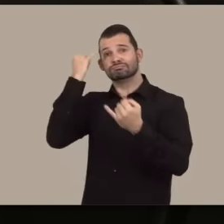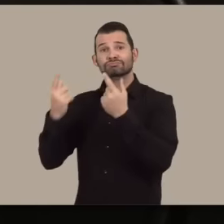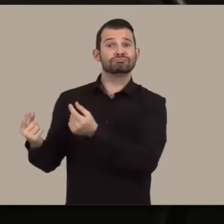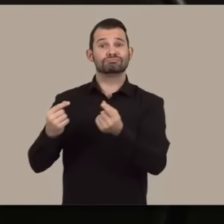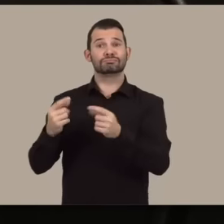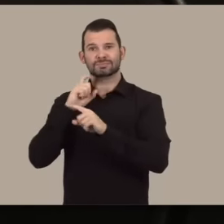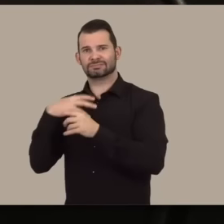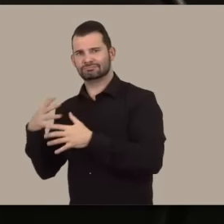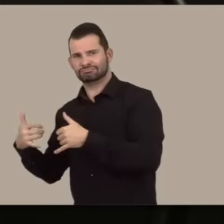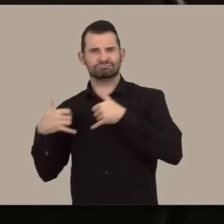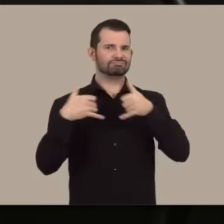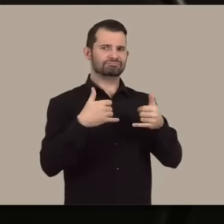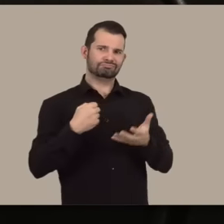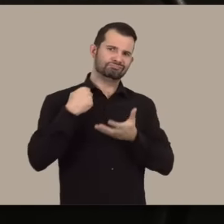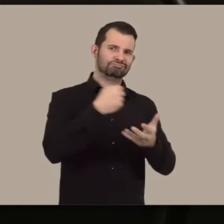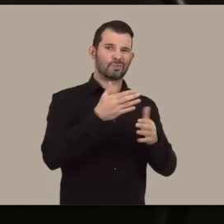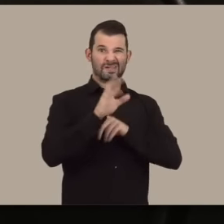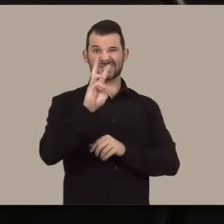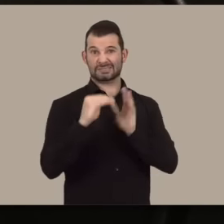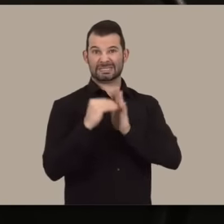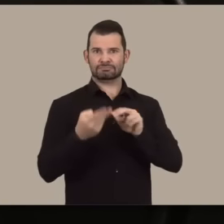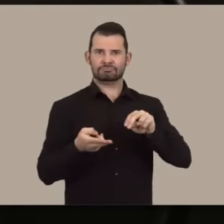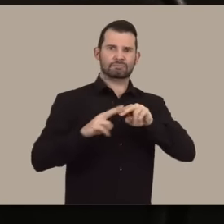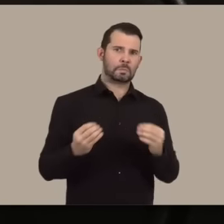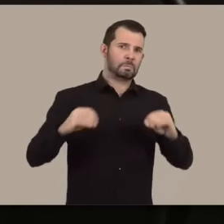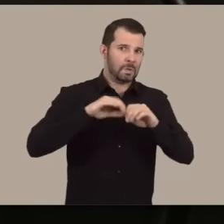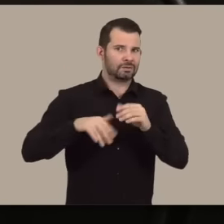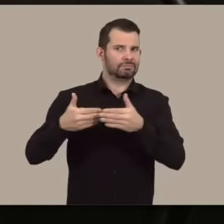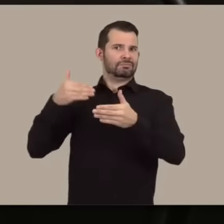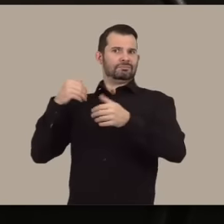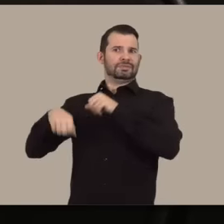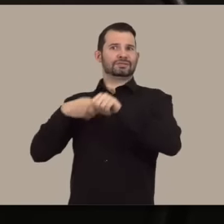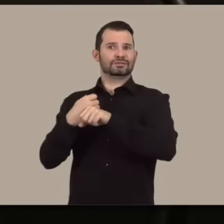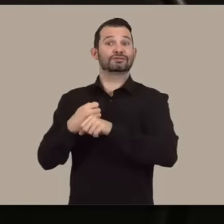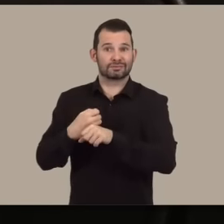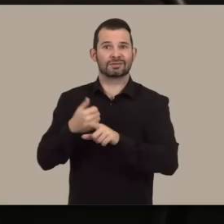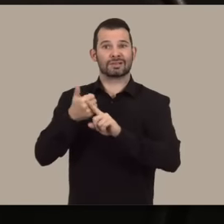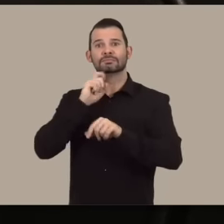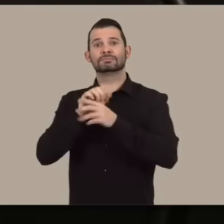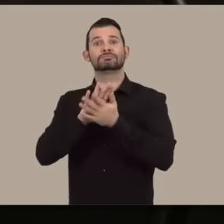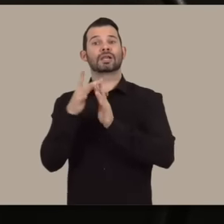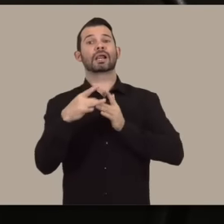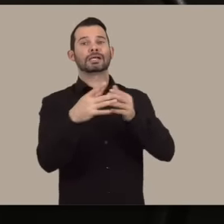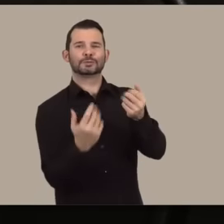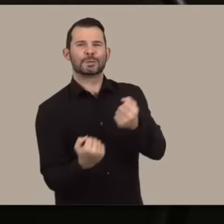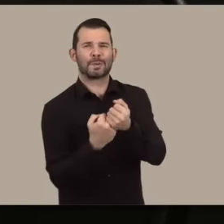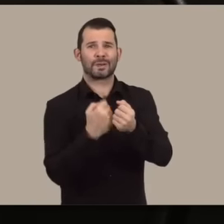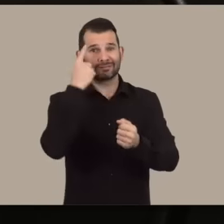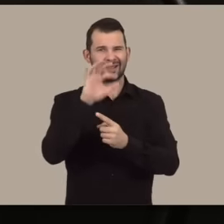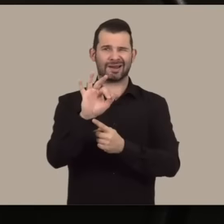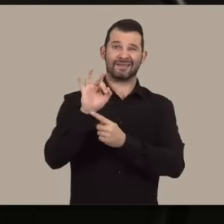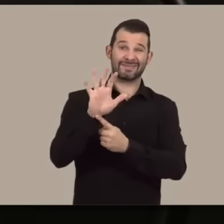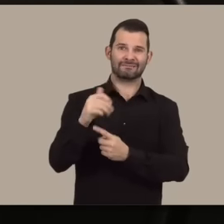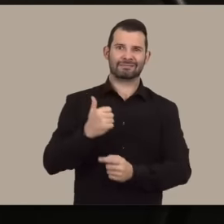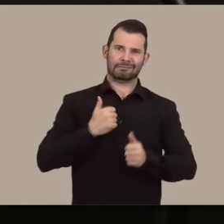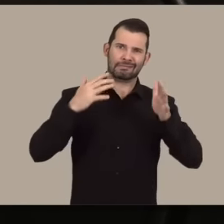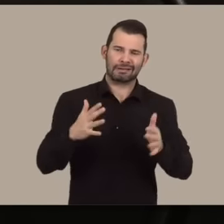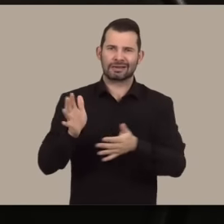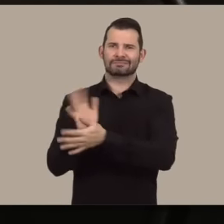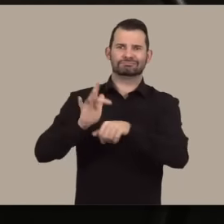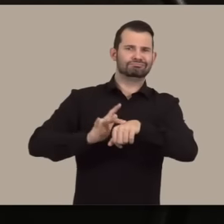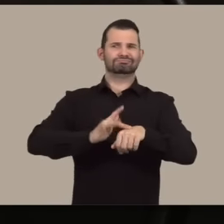engagement initiatives received over $6 million more than the prior year, which led to the support of 95